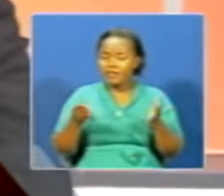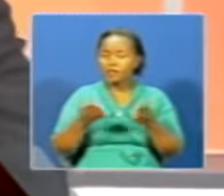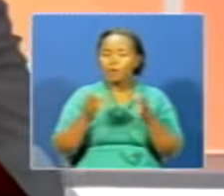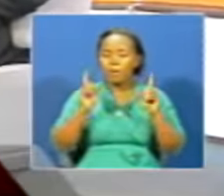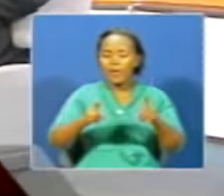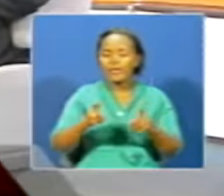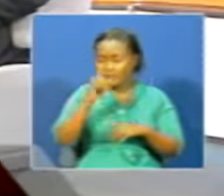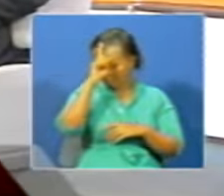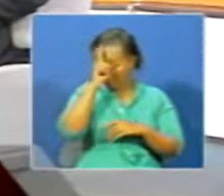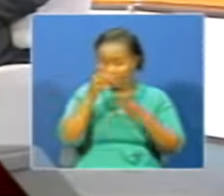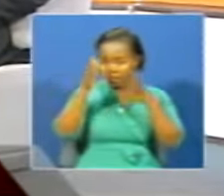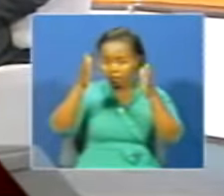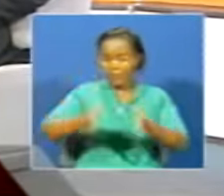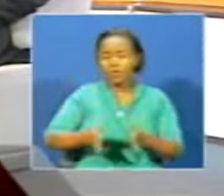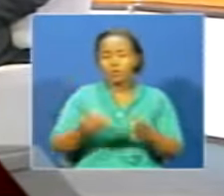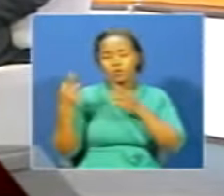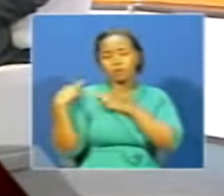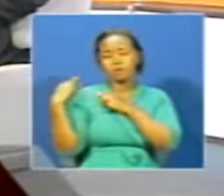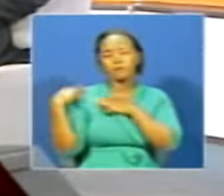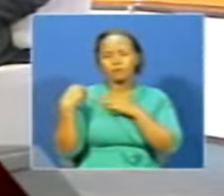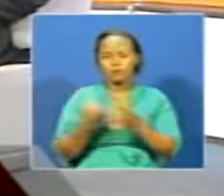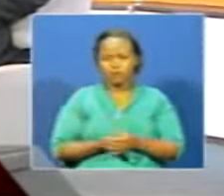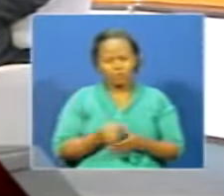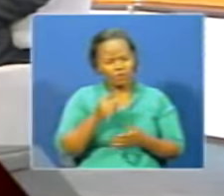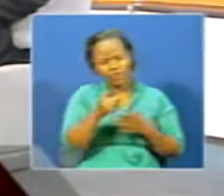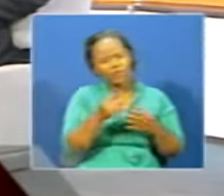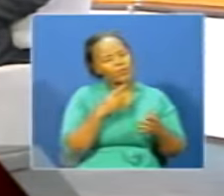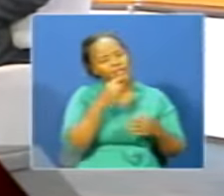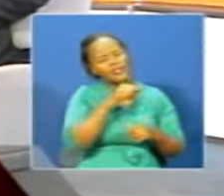You talk about brain brawn. Mm-hmm.